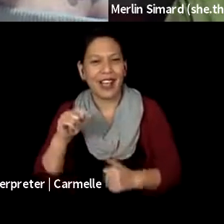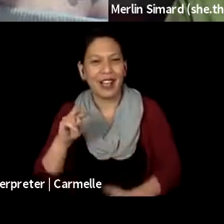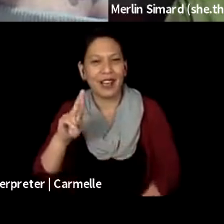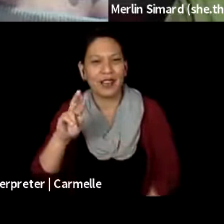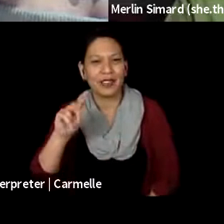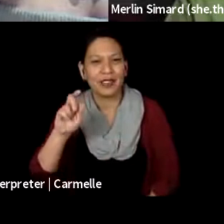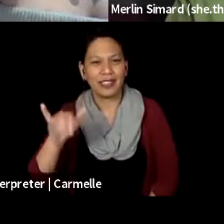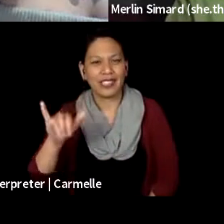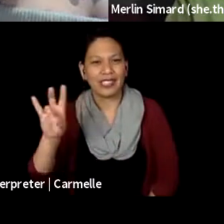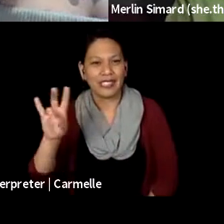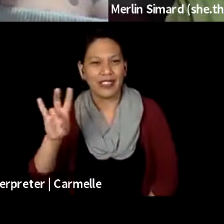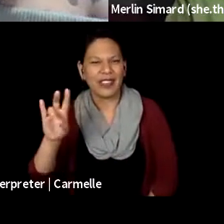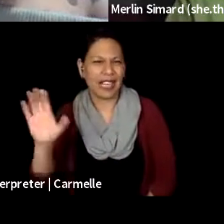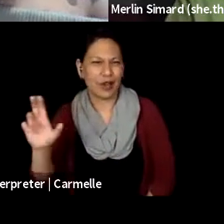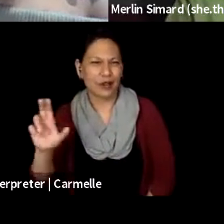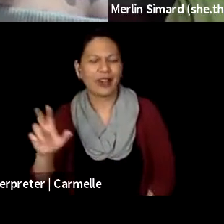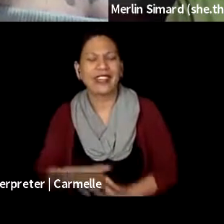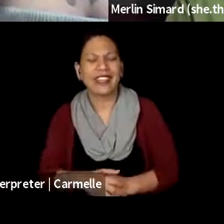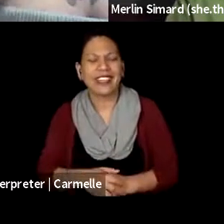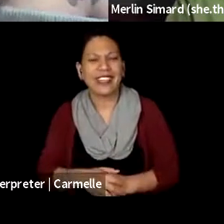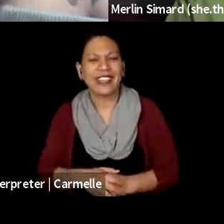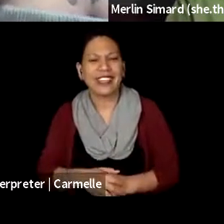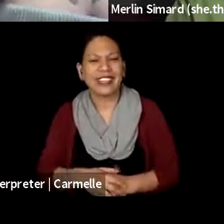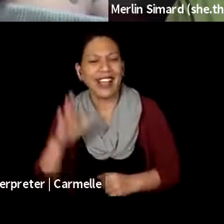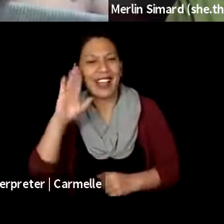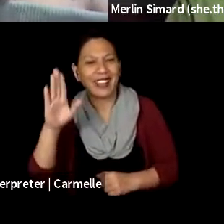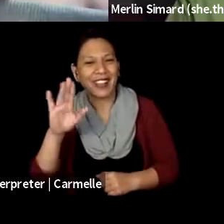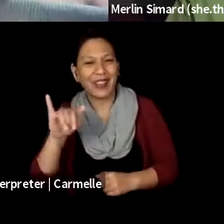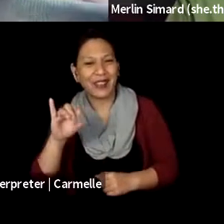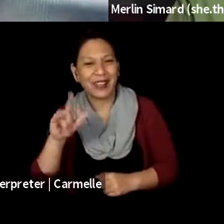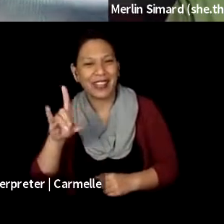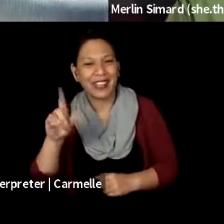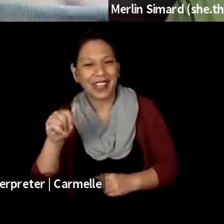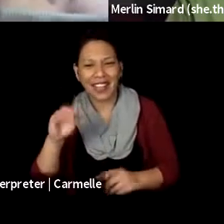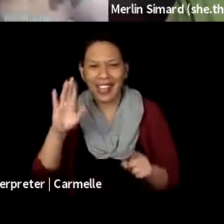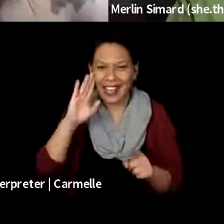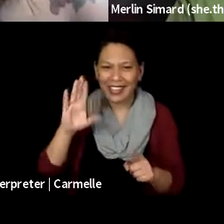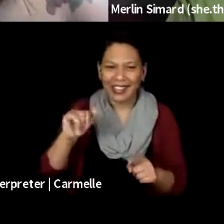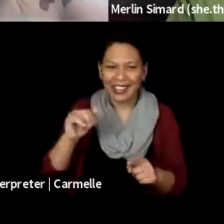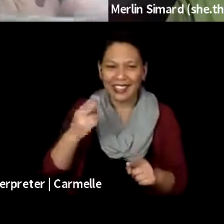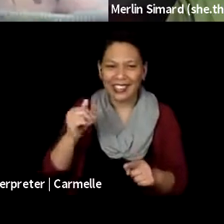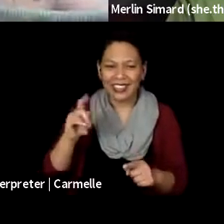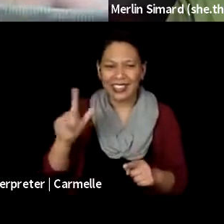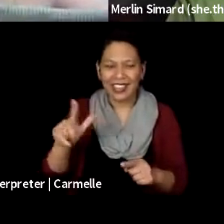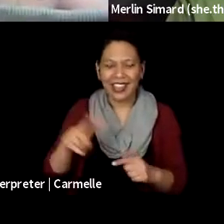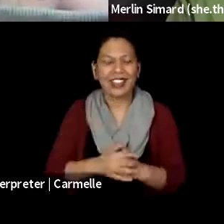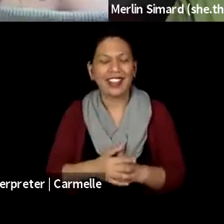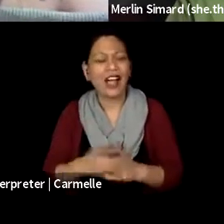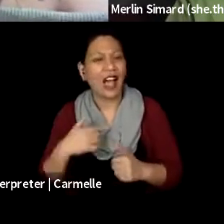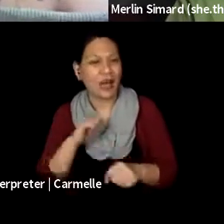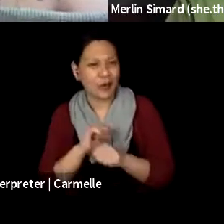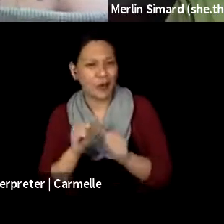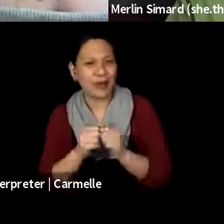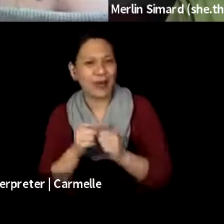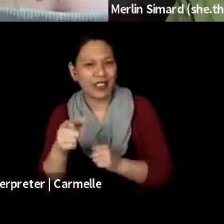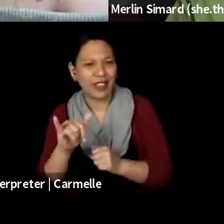in Mokhinstis, which is in Calgary. But hi, Yolanda. Hi, so Chantal. I had the pleasure of working with Yolanda when she